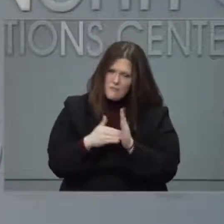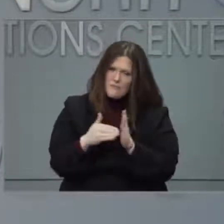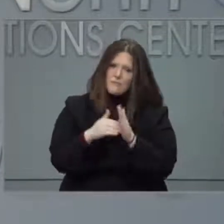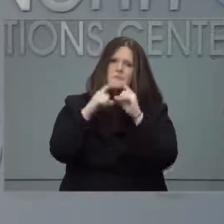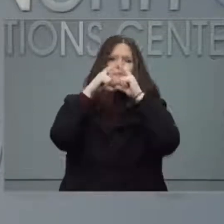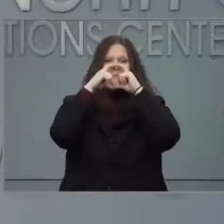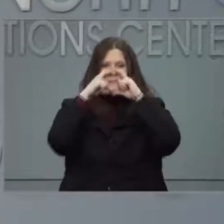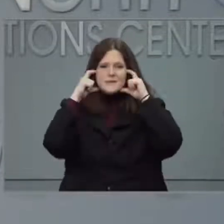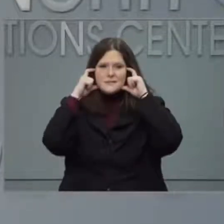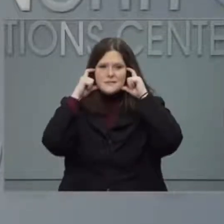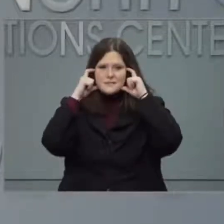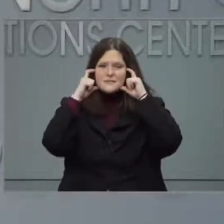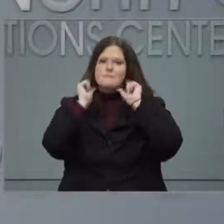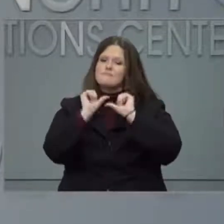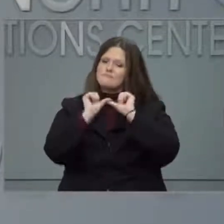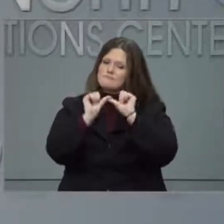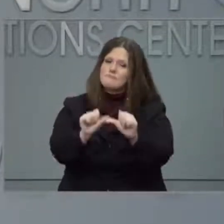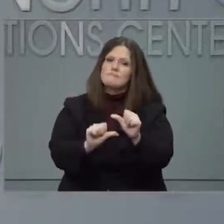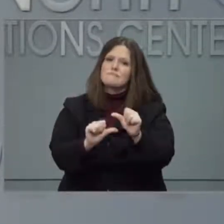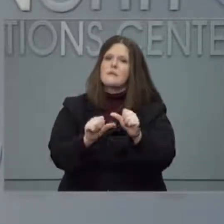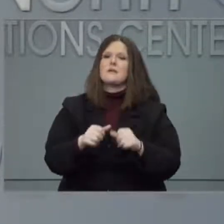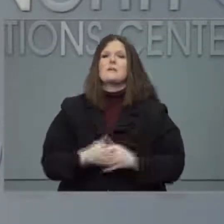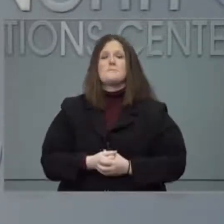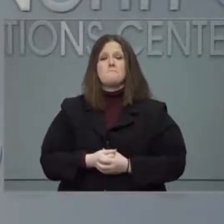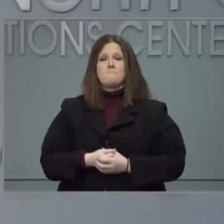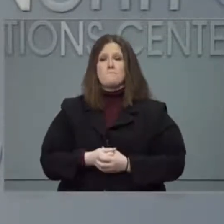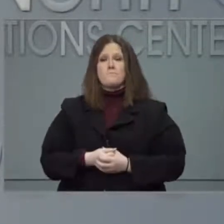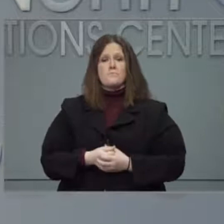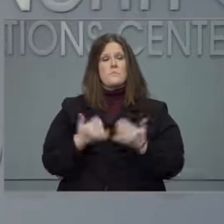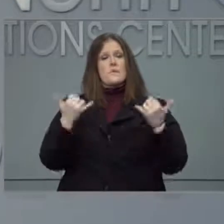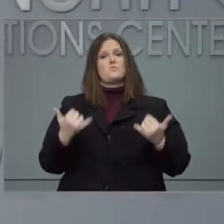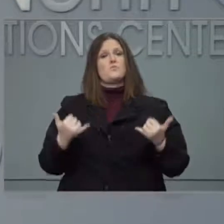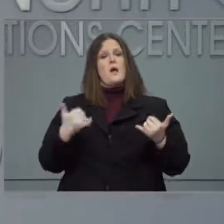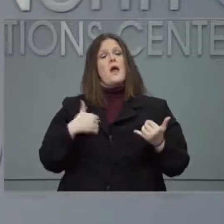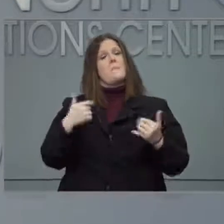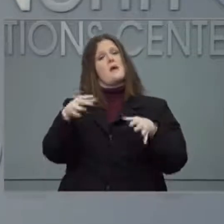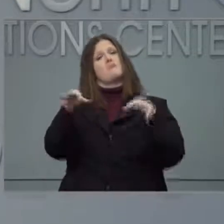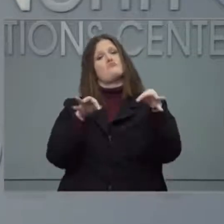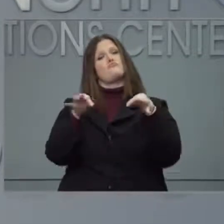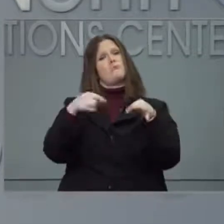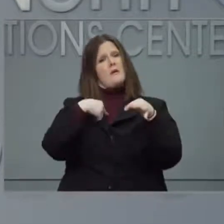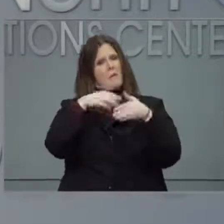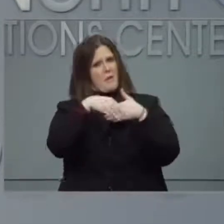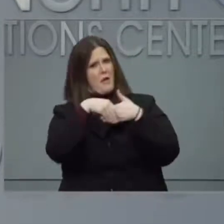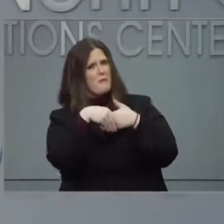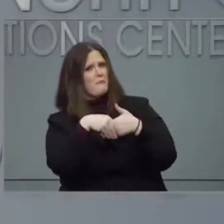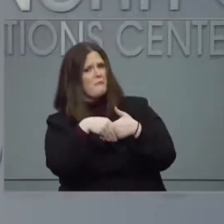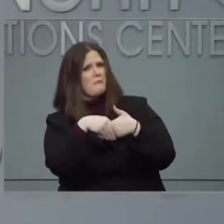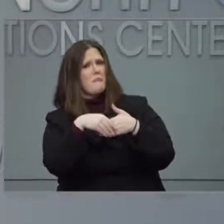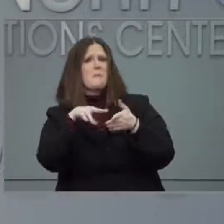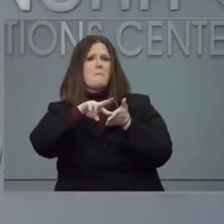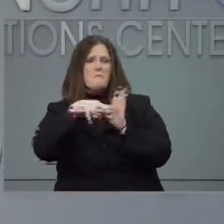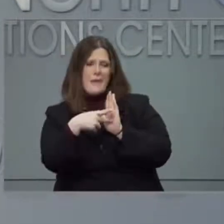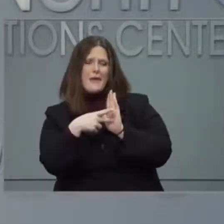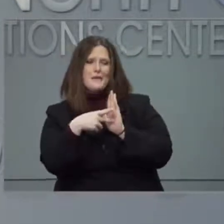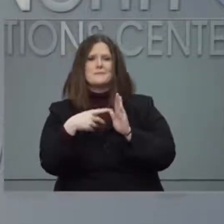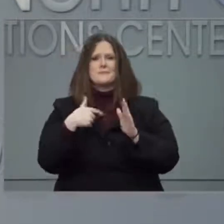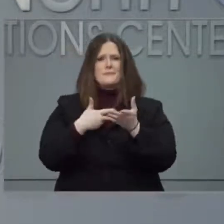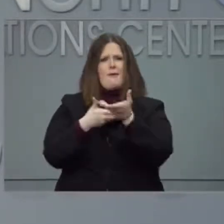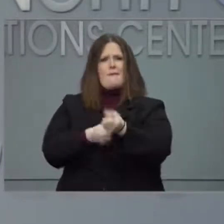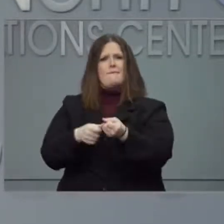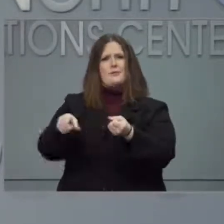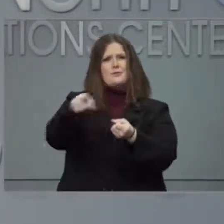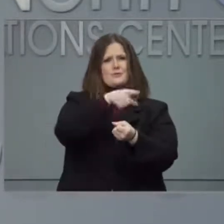our masks. Today's action is a show of confidence and trust, but we must